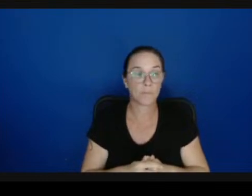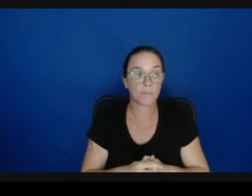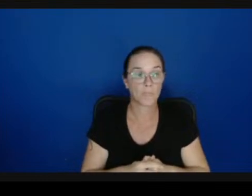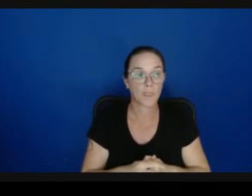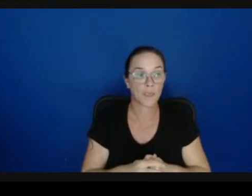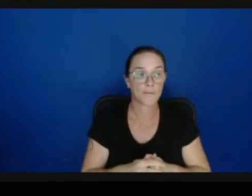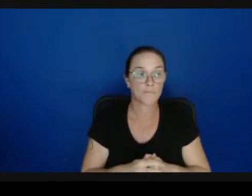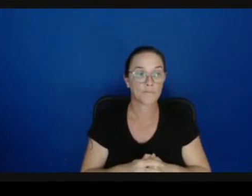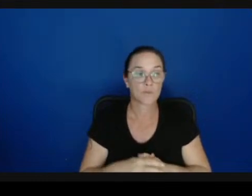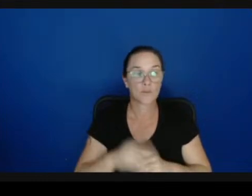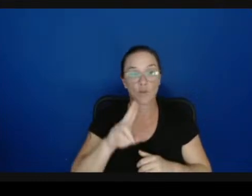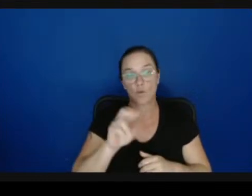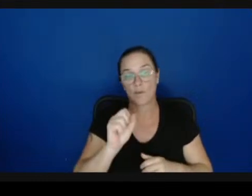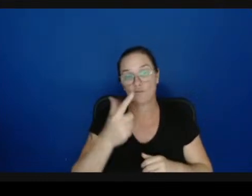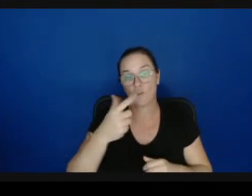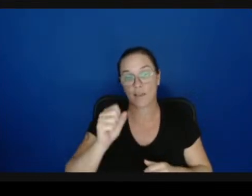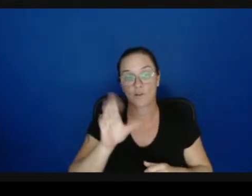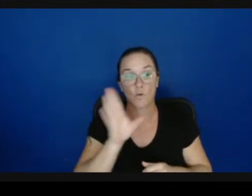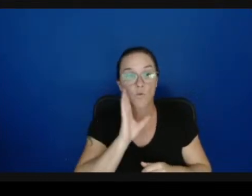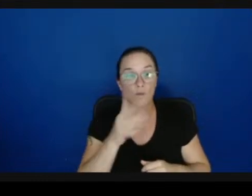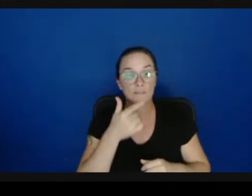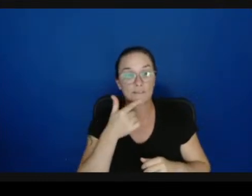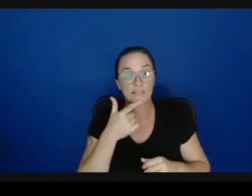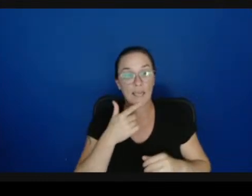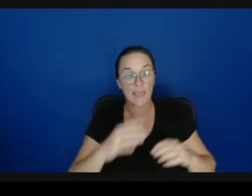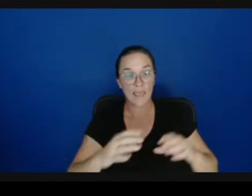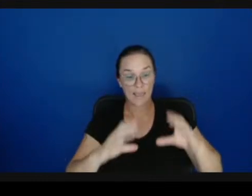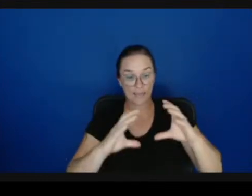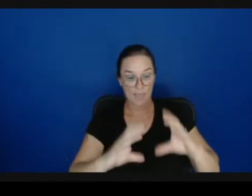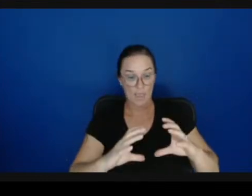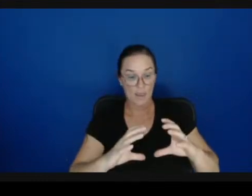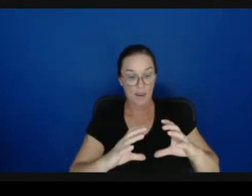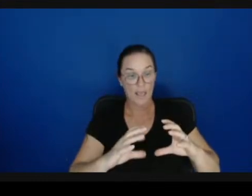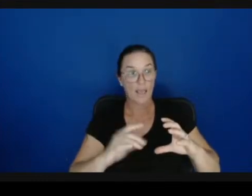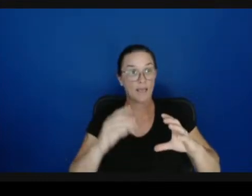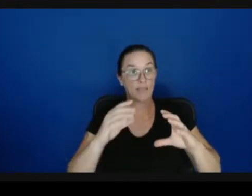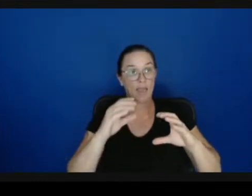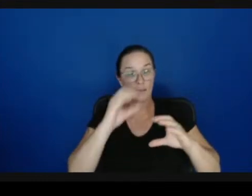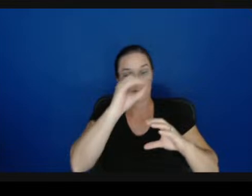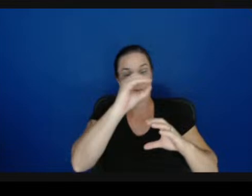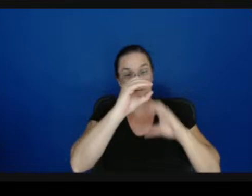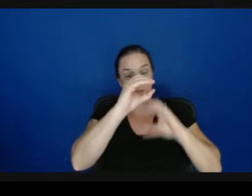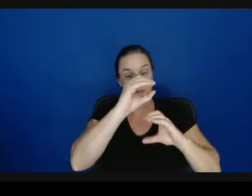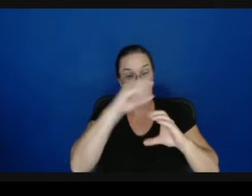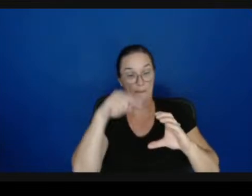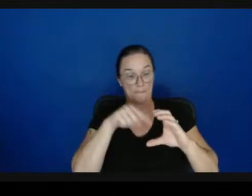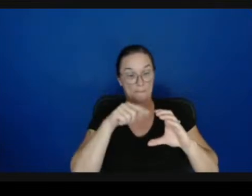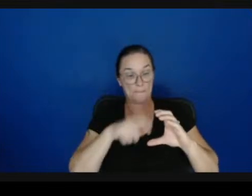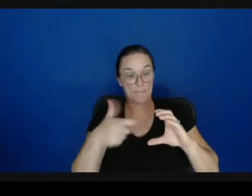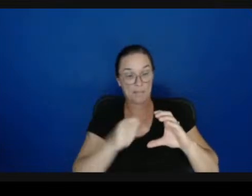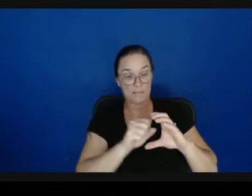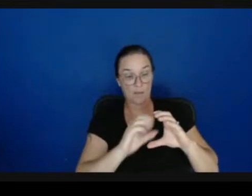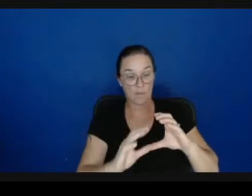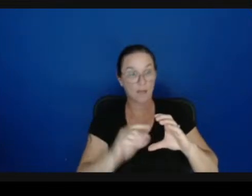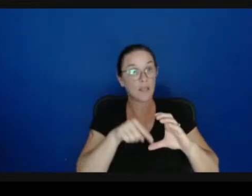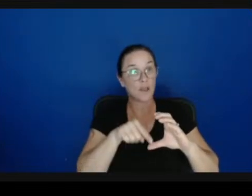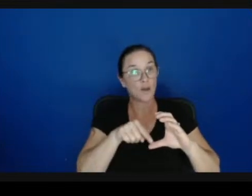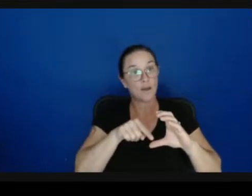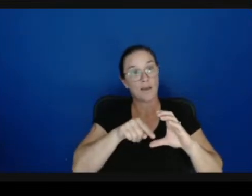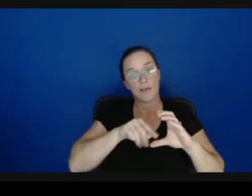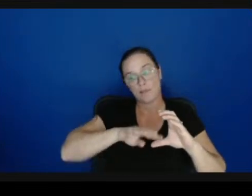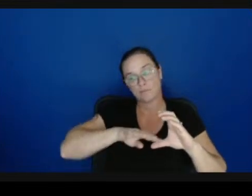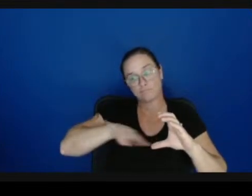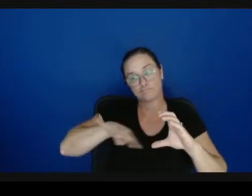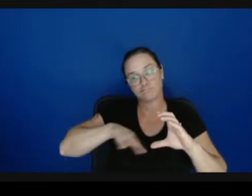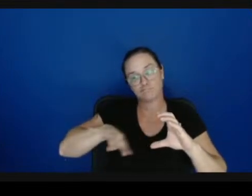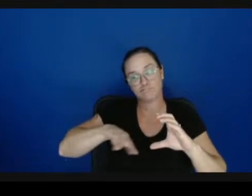that the South Caldera deeper chamber is still feeding the eruption, and this is the data where interpretation is coming from, right